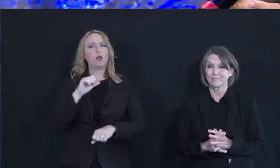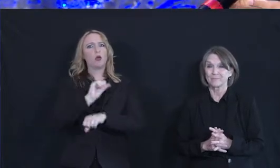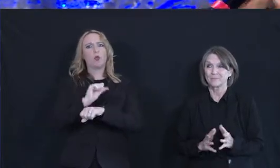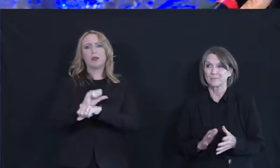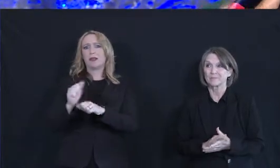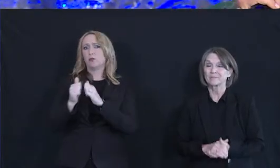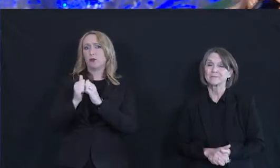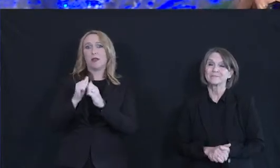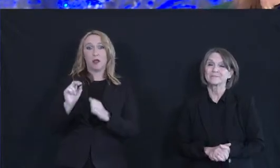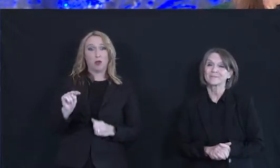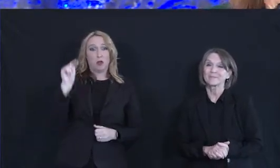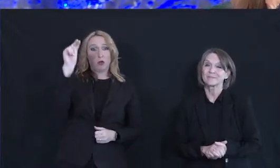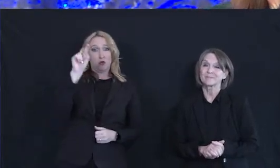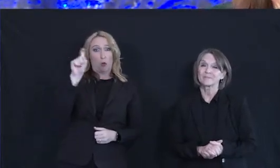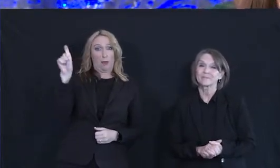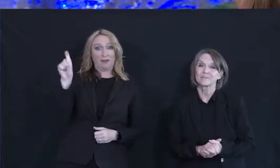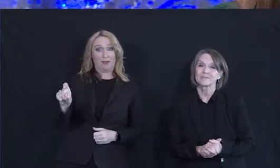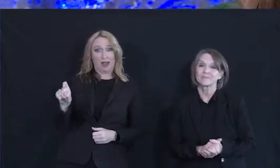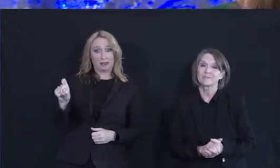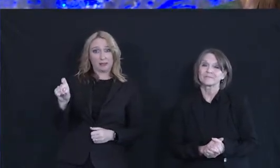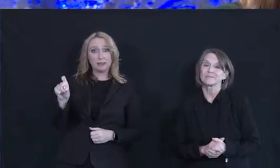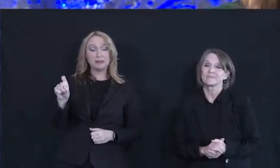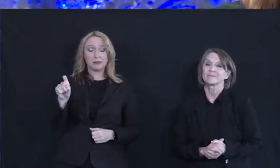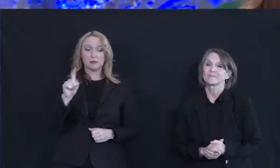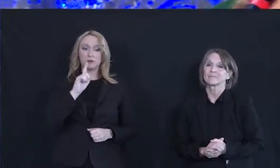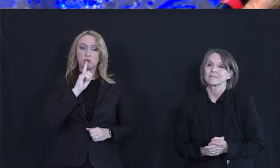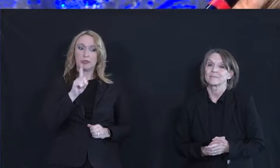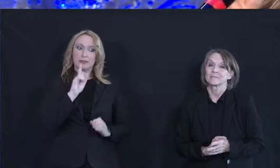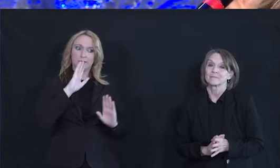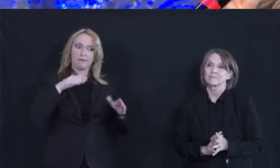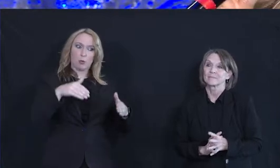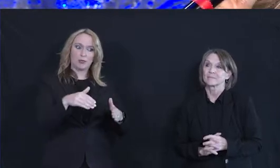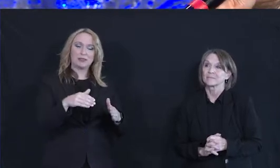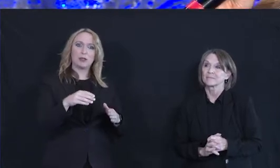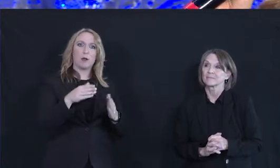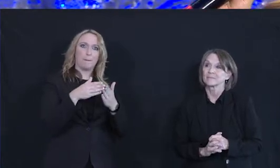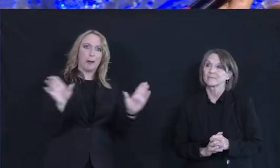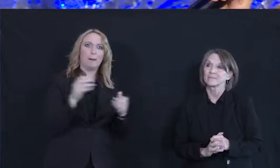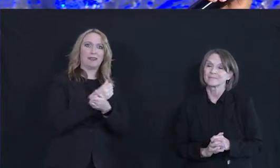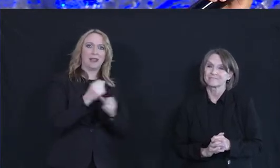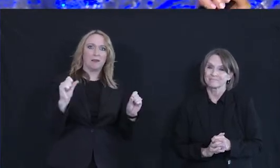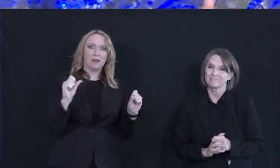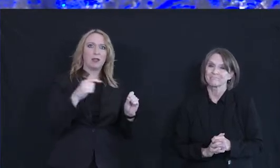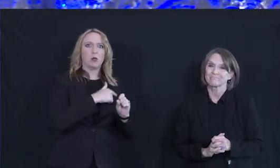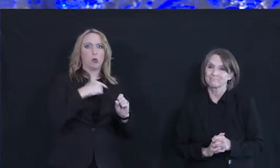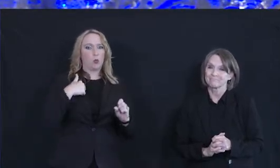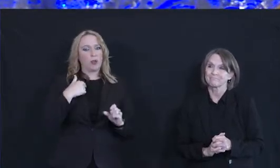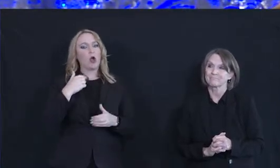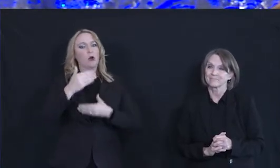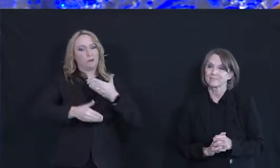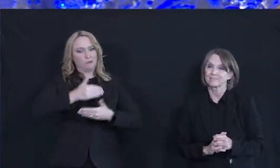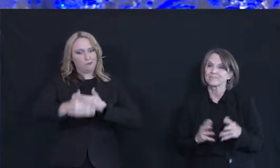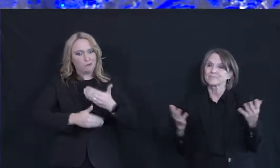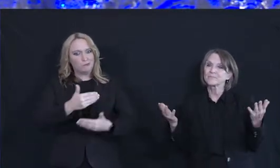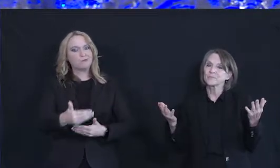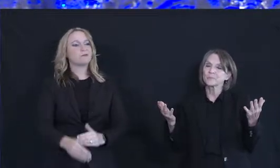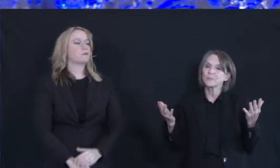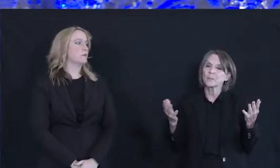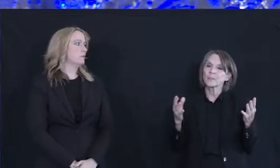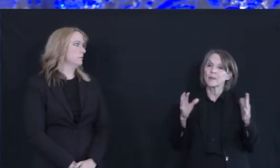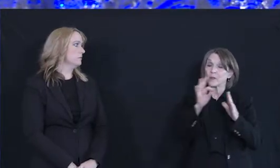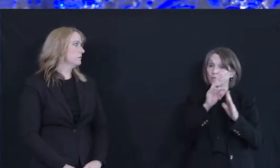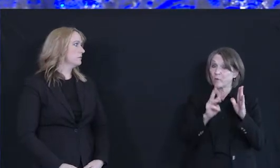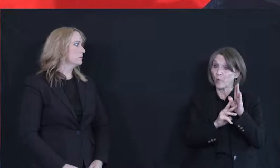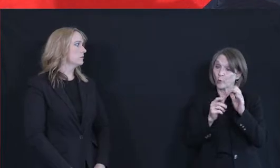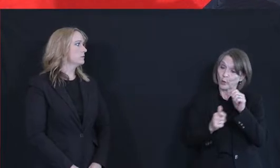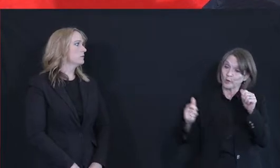it comes to anything especially with Public Safety we have to make decisions in lockstep and I think we're doing that right now the Fort Worth